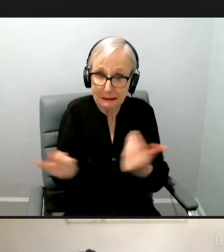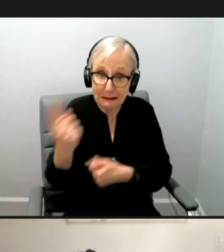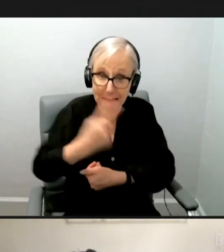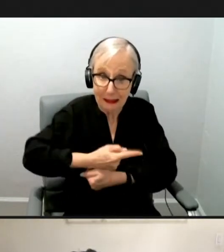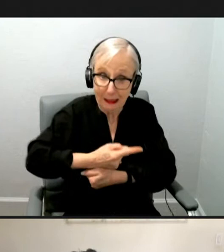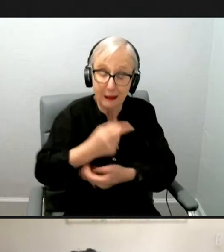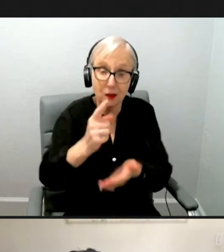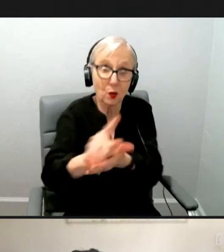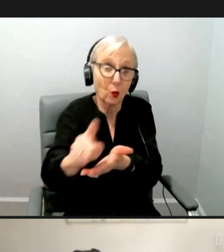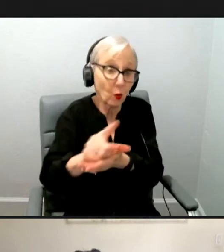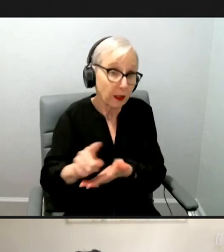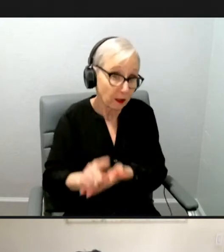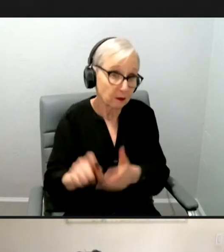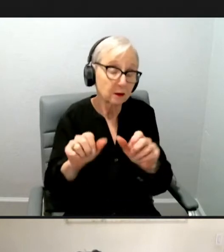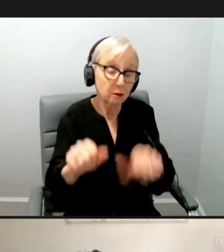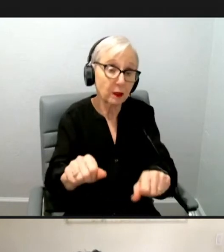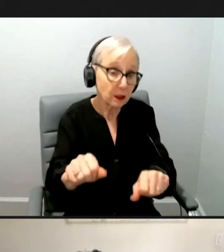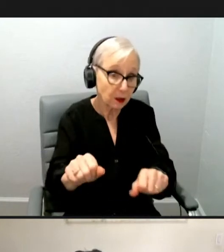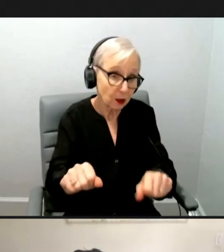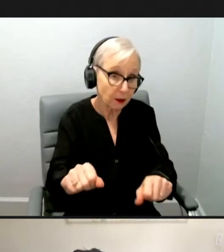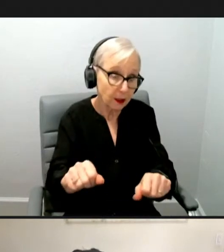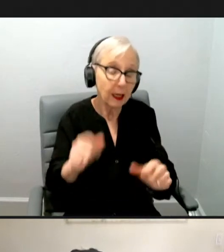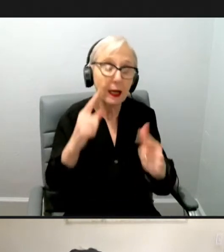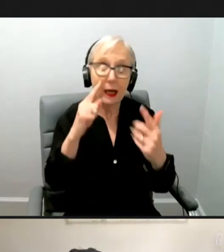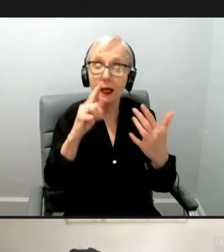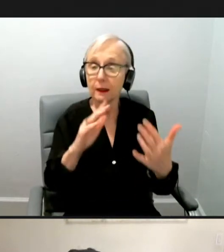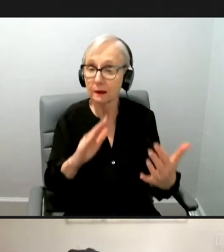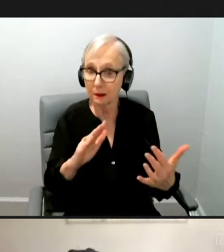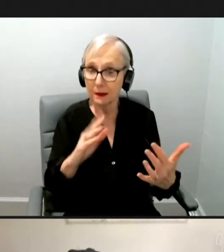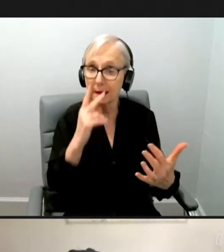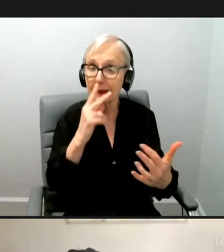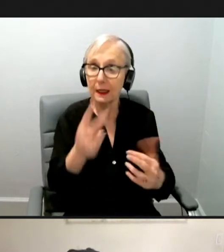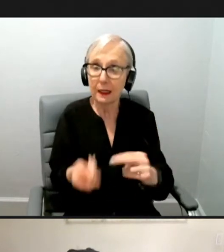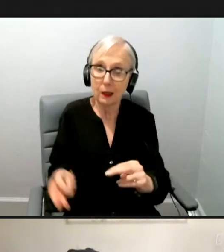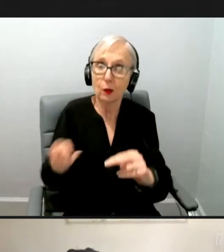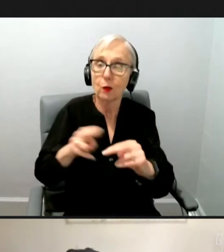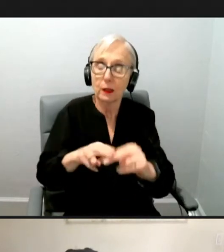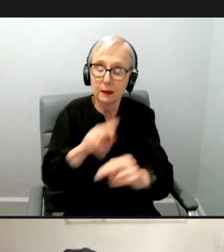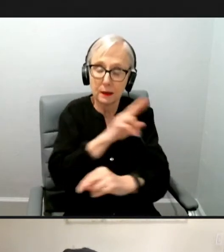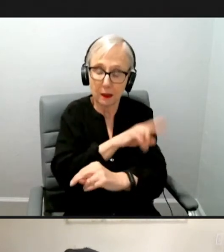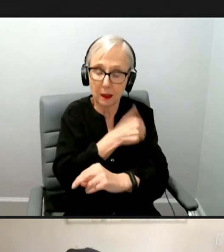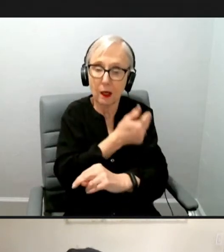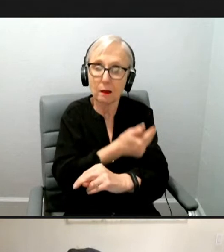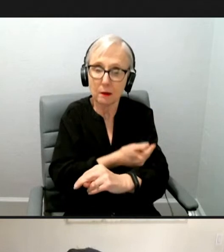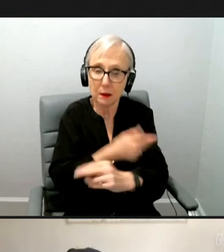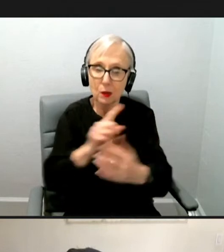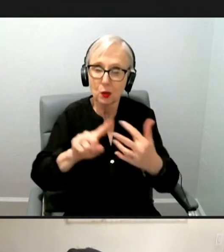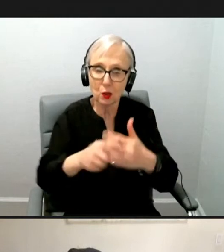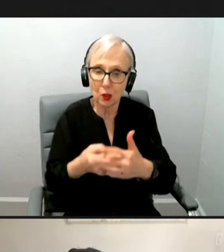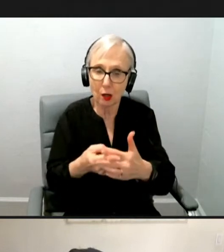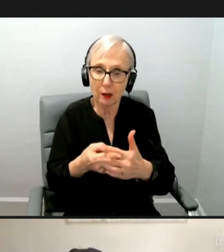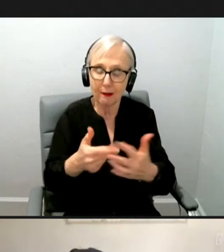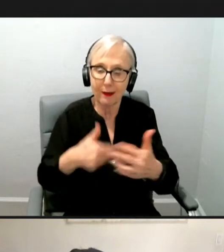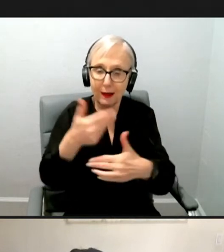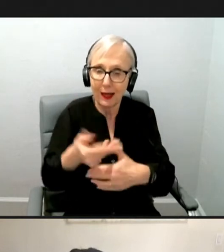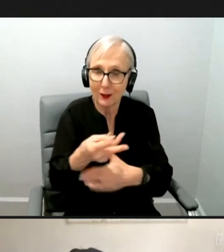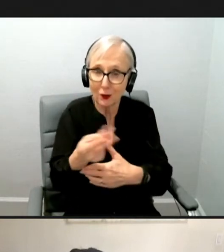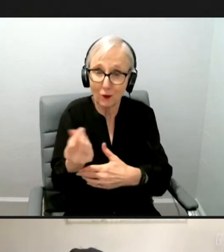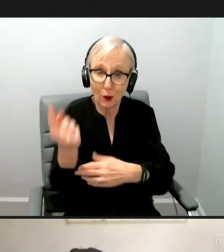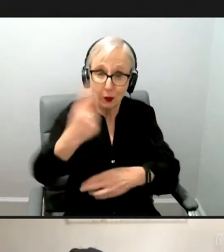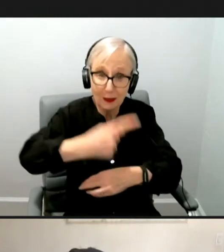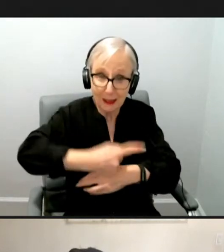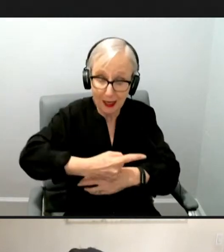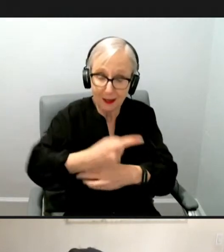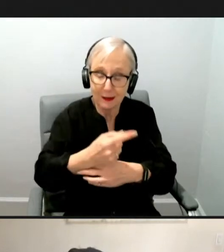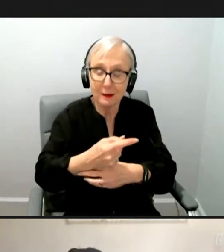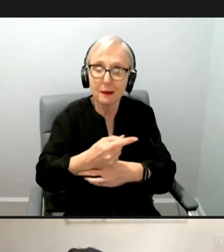potentially, and also anticipate that we could see an increase in hospitalizations starting in the next couple of days as well, if the trends